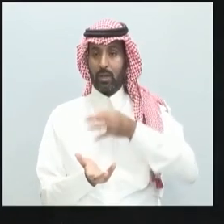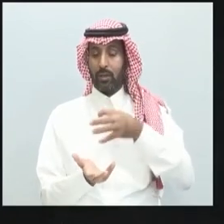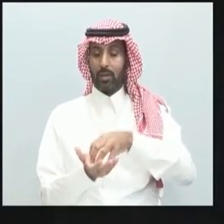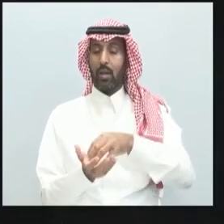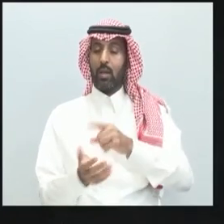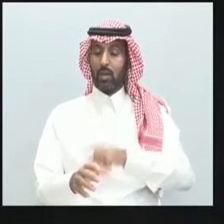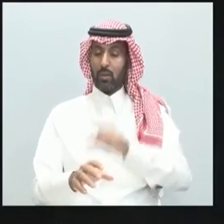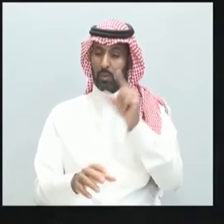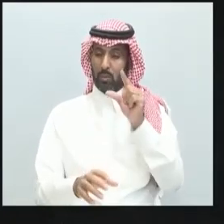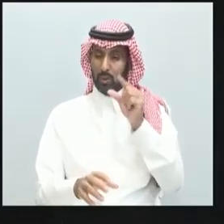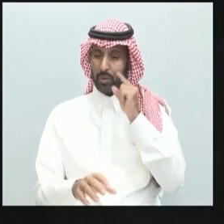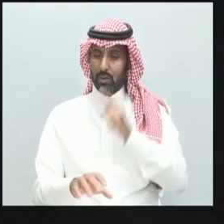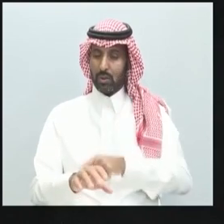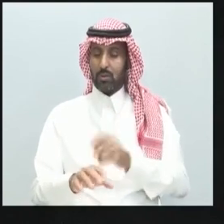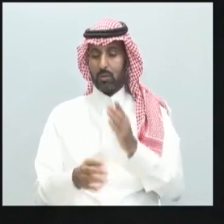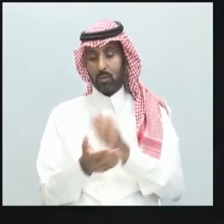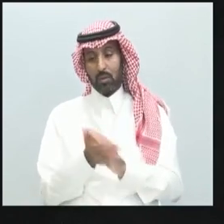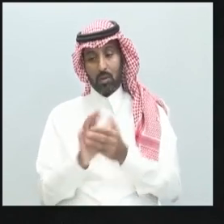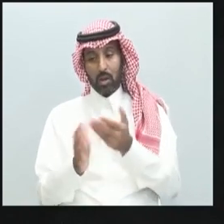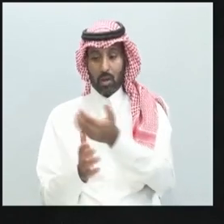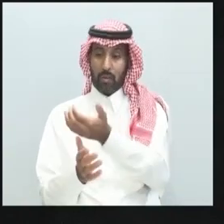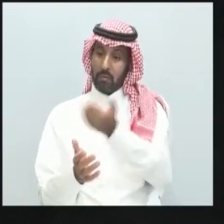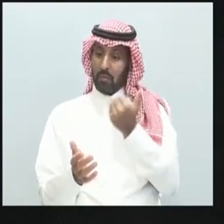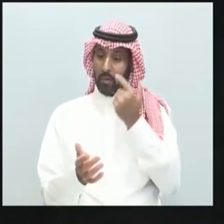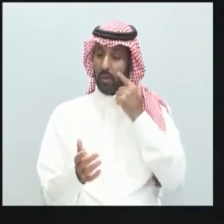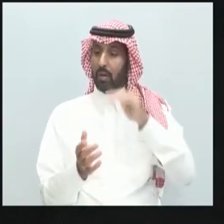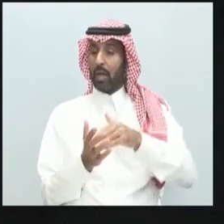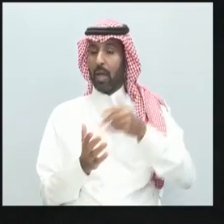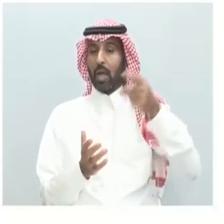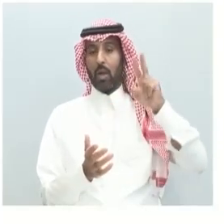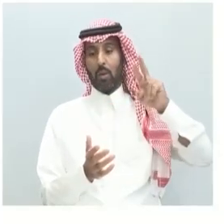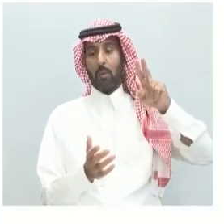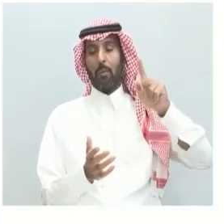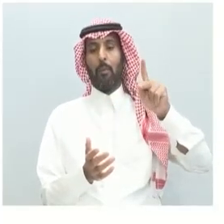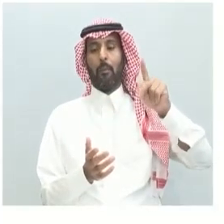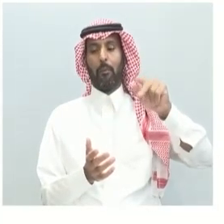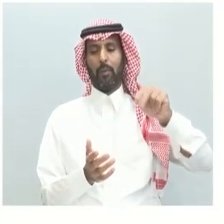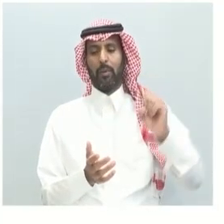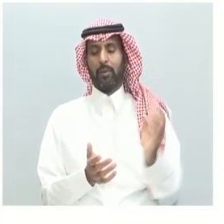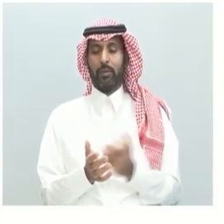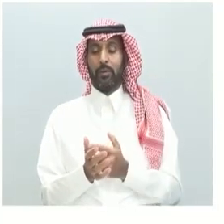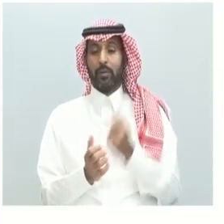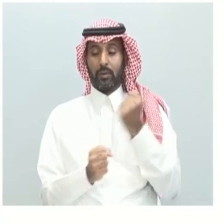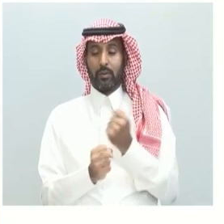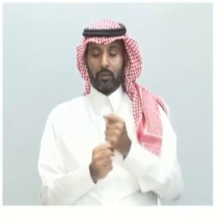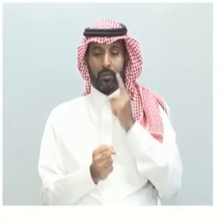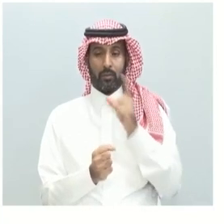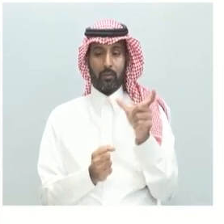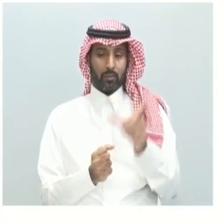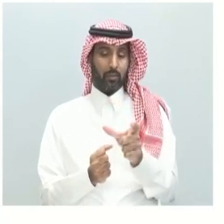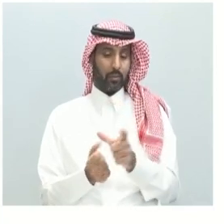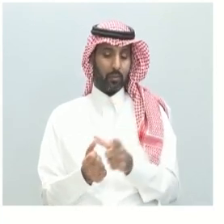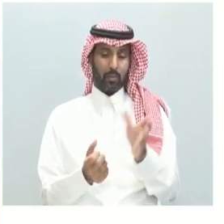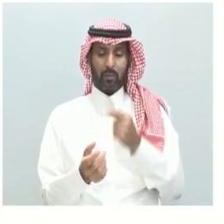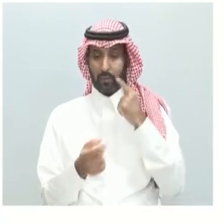temporary situation. He'll be studying, then he will come back to Quebec. Note here, some verbs are not often used in